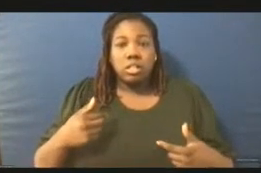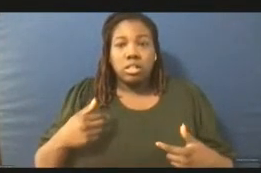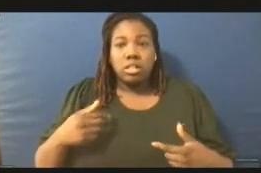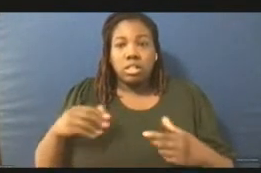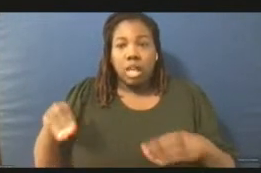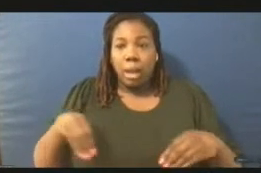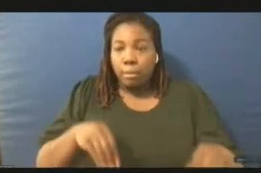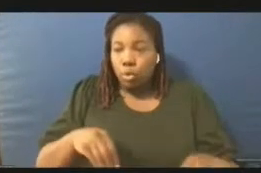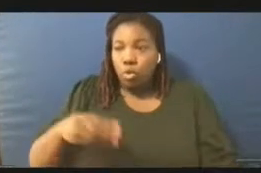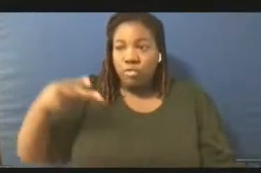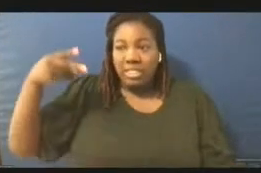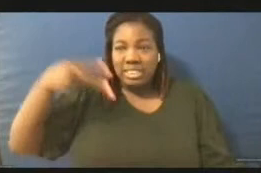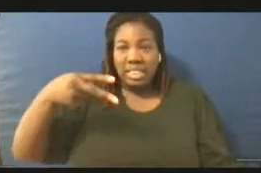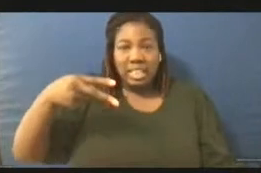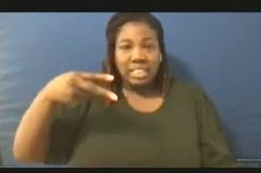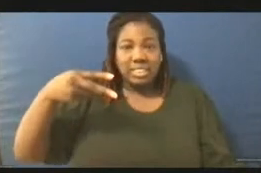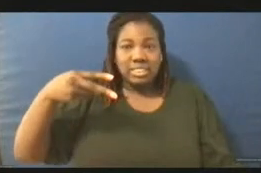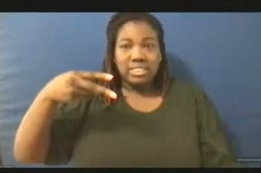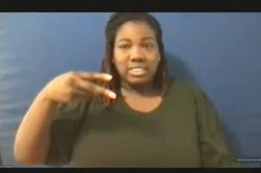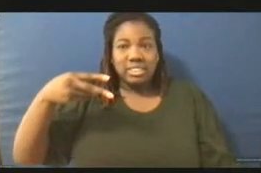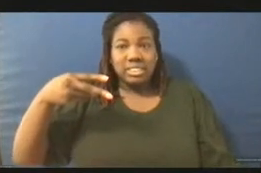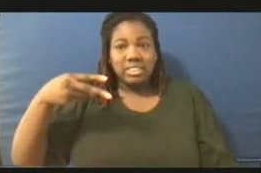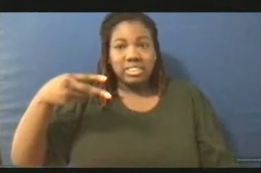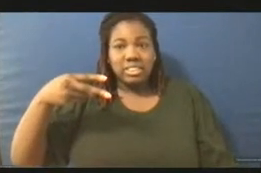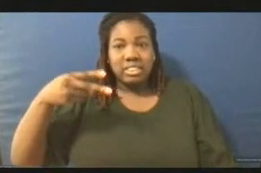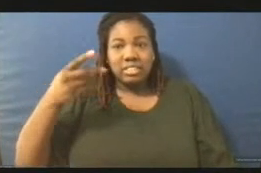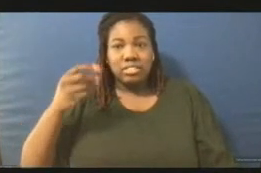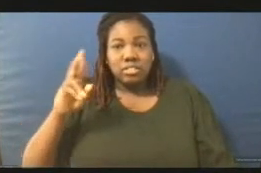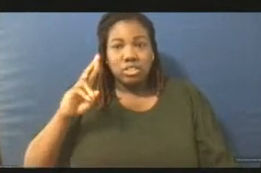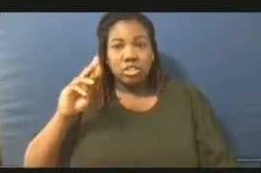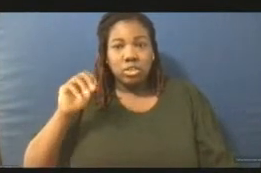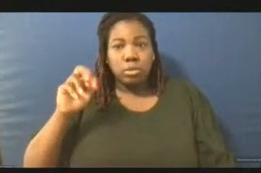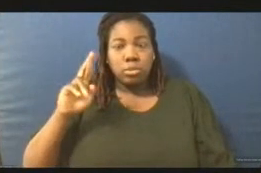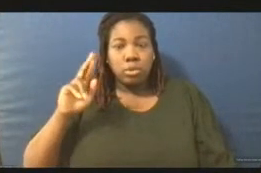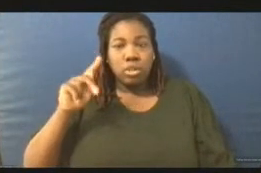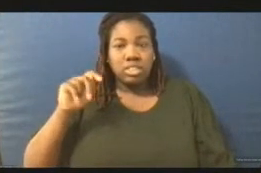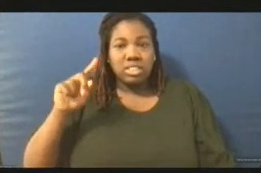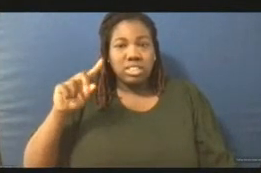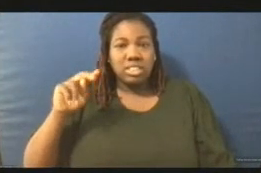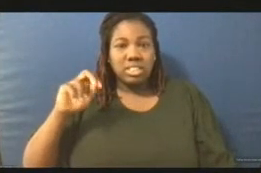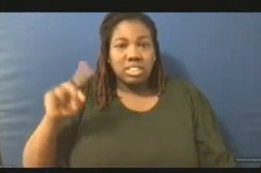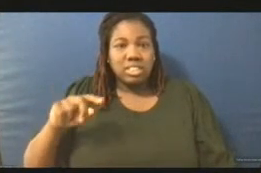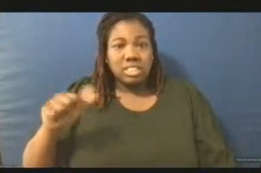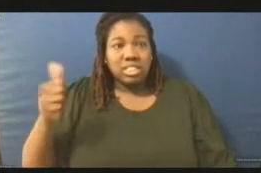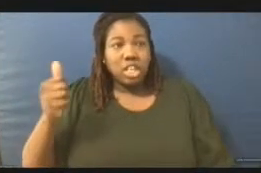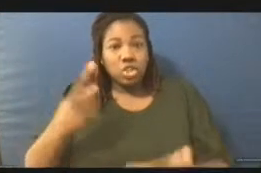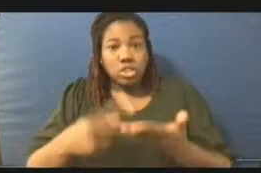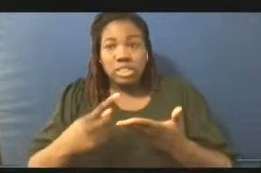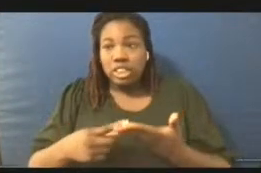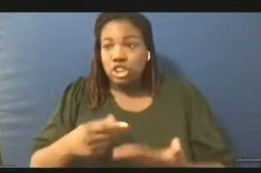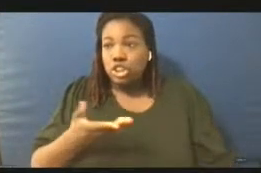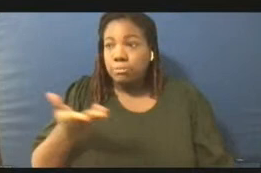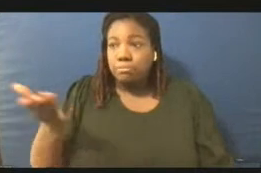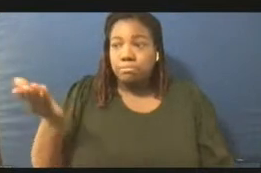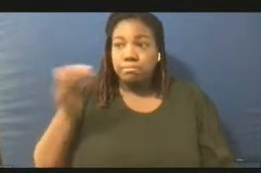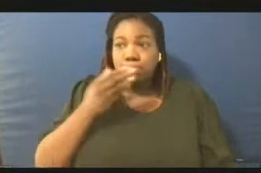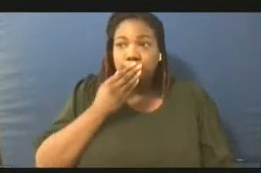Second. Thank you. We have a second from Dr. Martinez. Any further discussion?